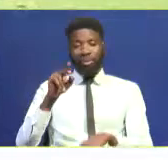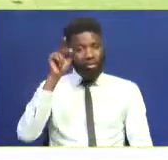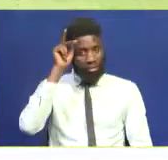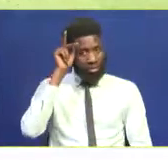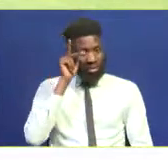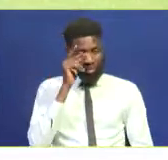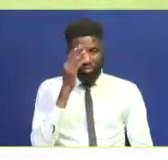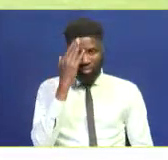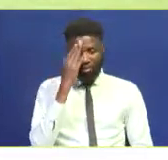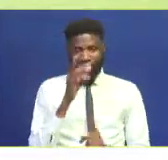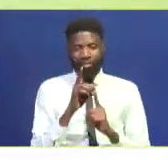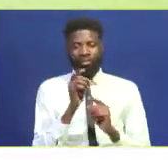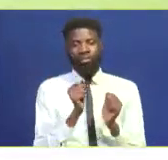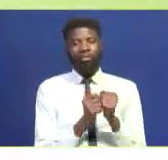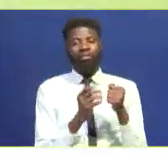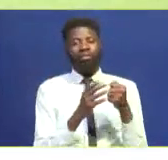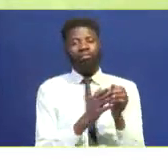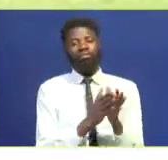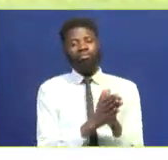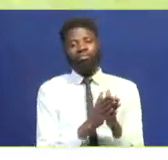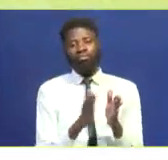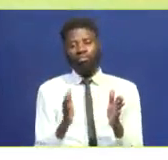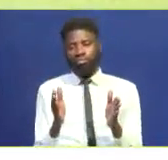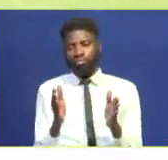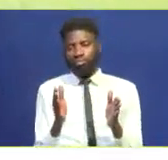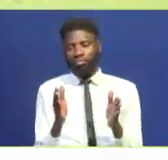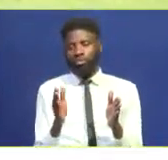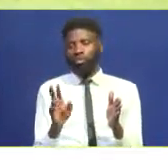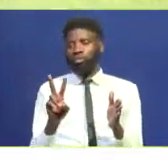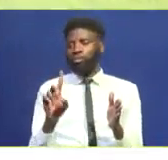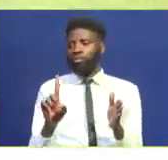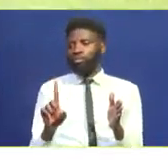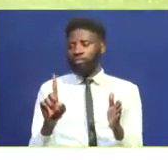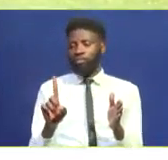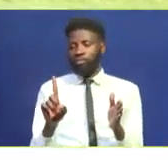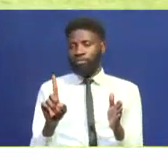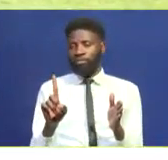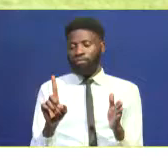the 19th to Wednesday the 21st of August 2024.